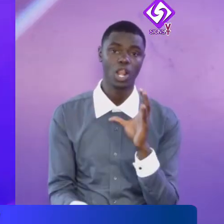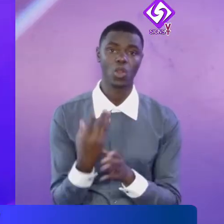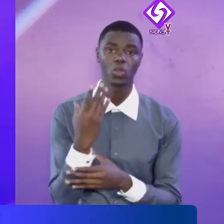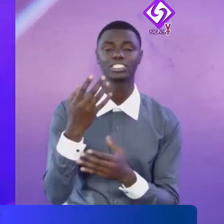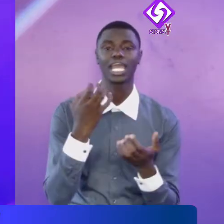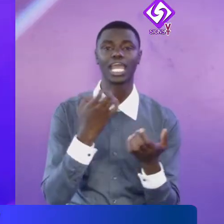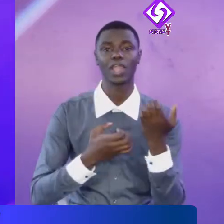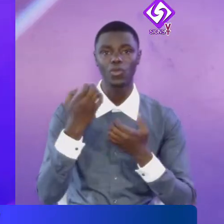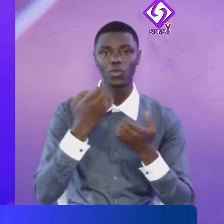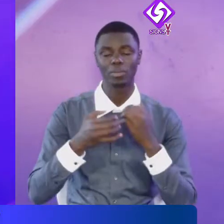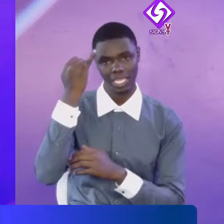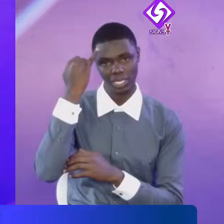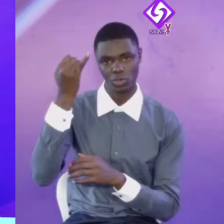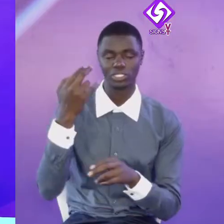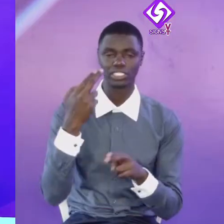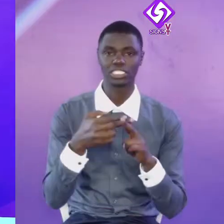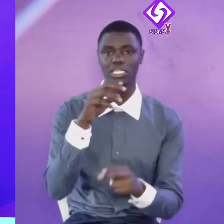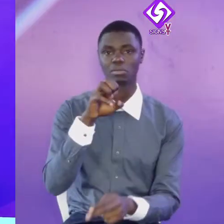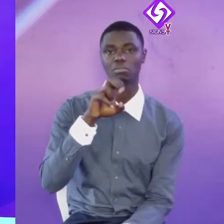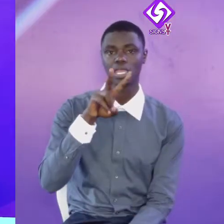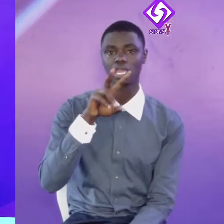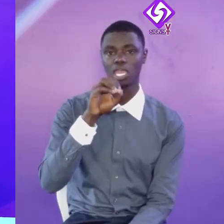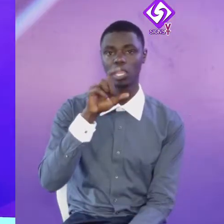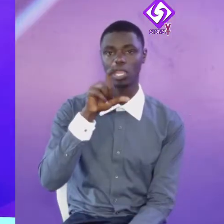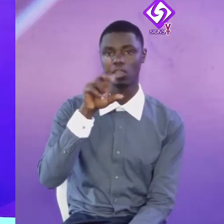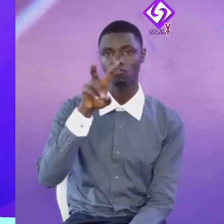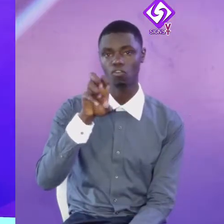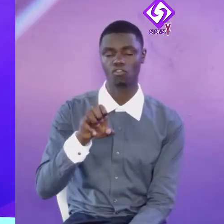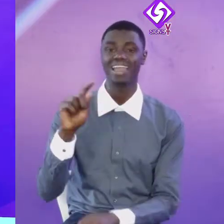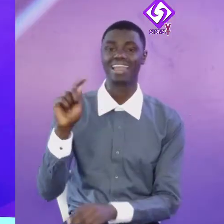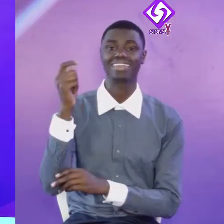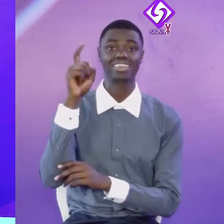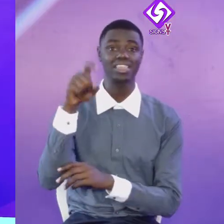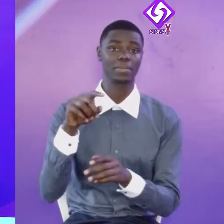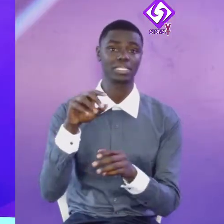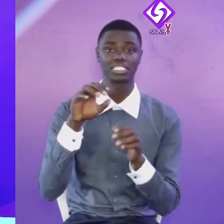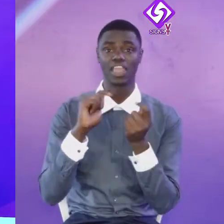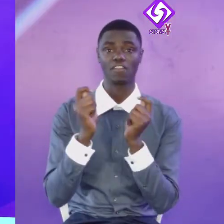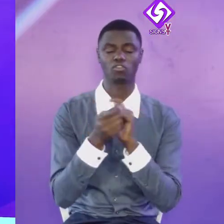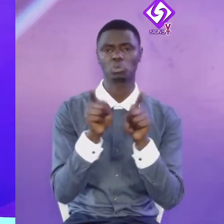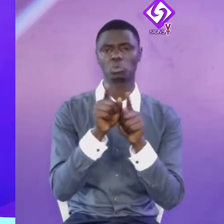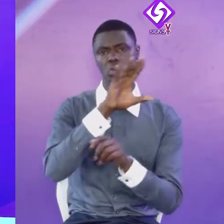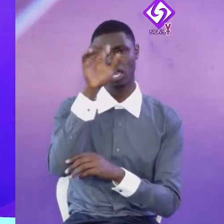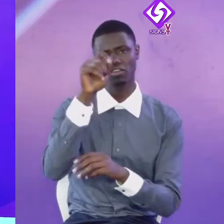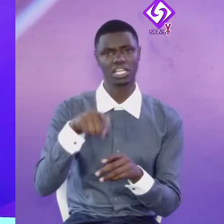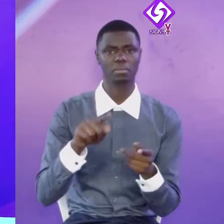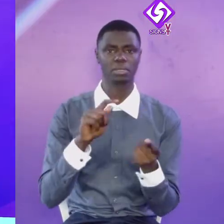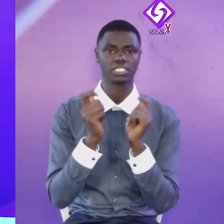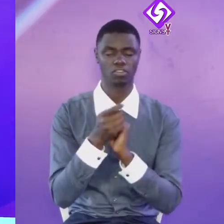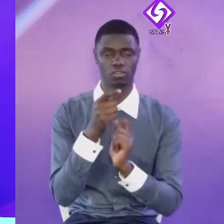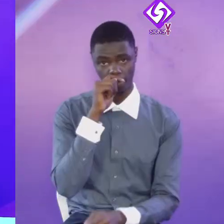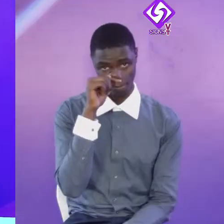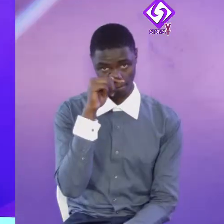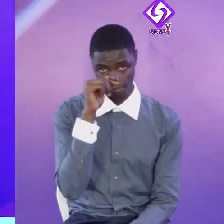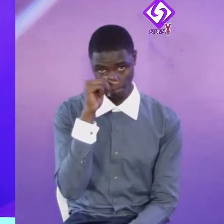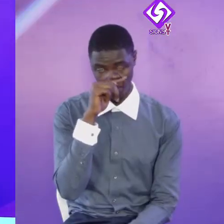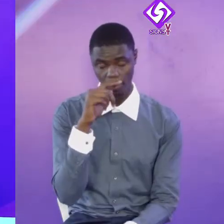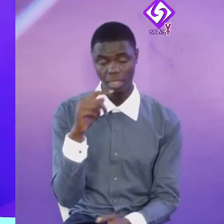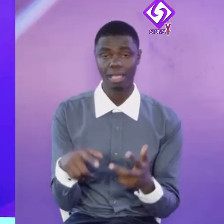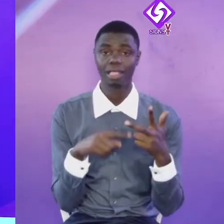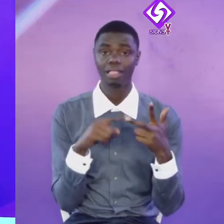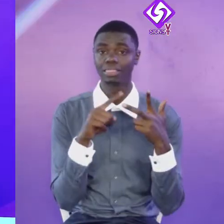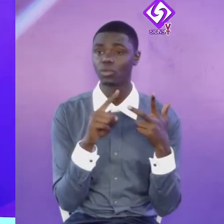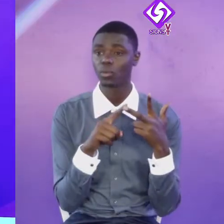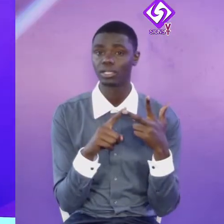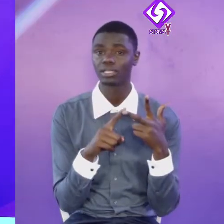called Evolve, and people love it because Kenya must evolve and Africa must evolve. And then the third one was like